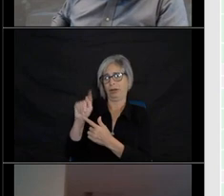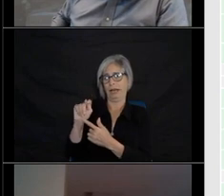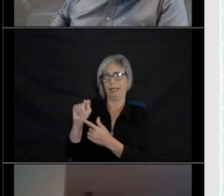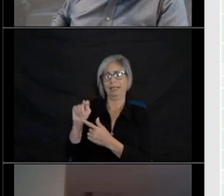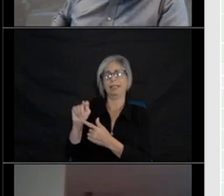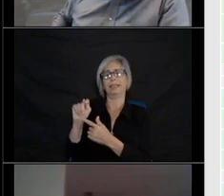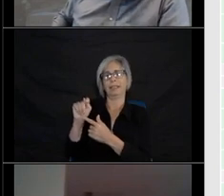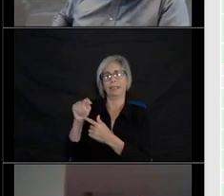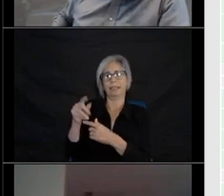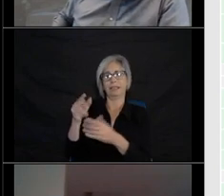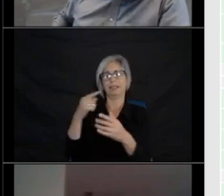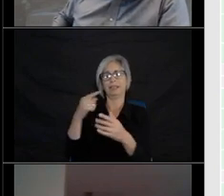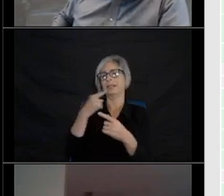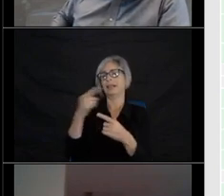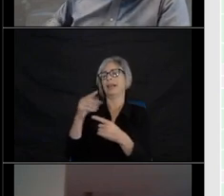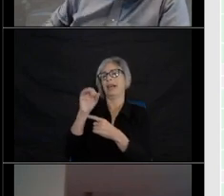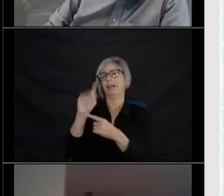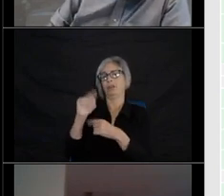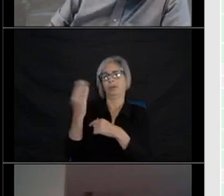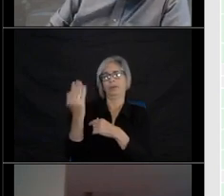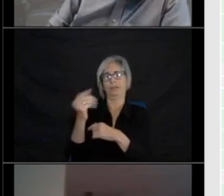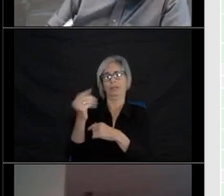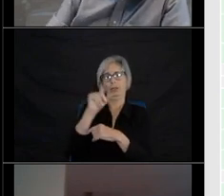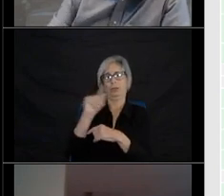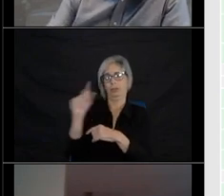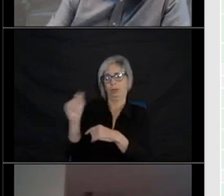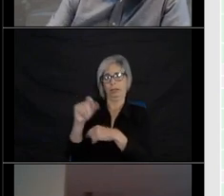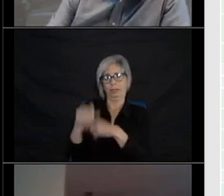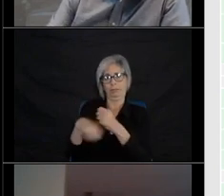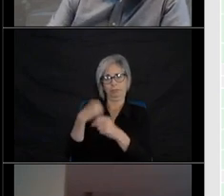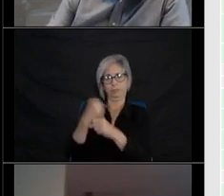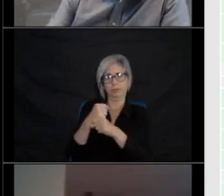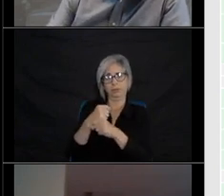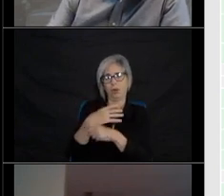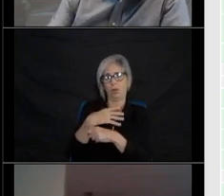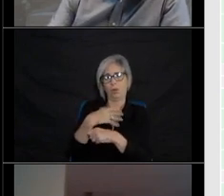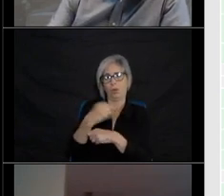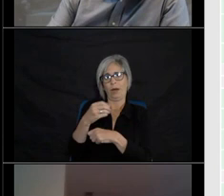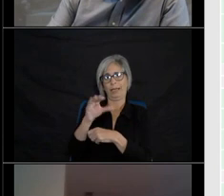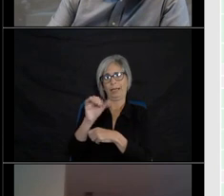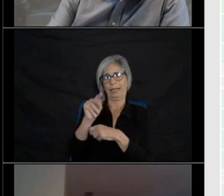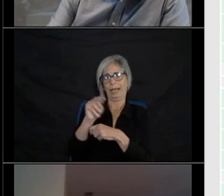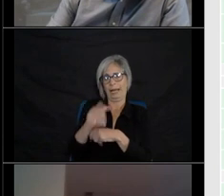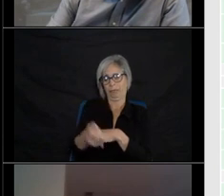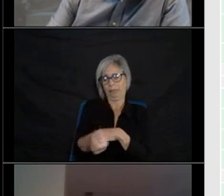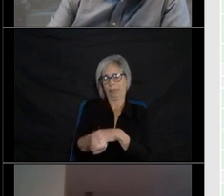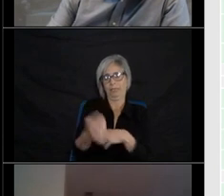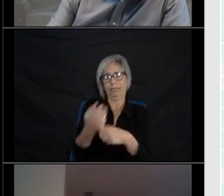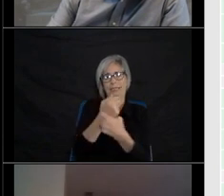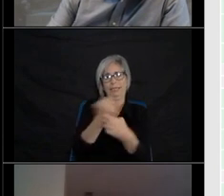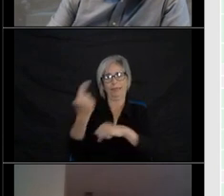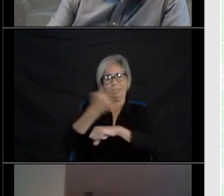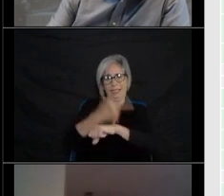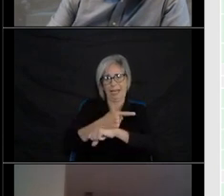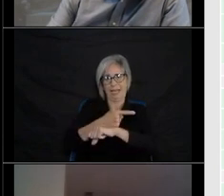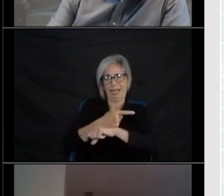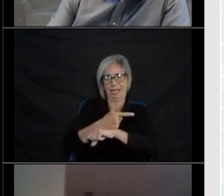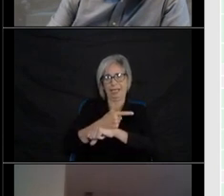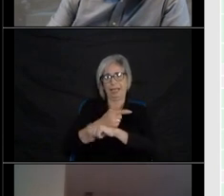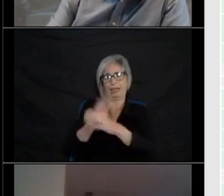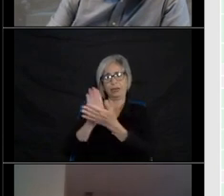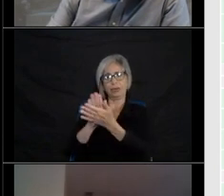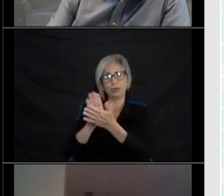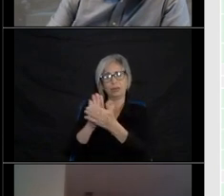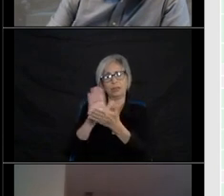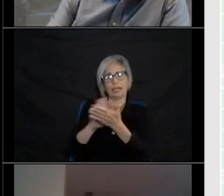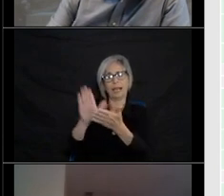Boynton Beach, do hereby proclaim October 15, 2020 as White Cane Safety Day in Boynton Beach and call upon our schools, colleges, and